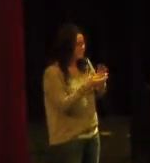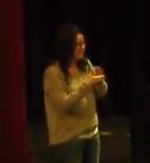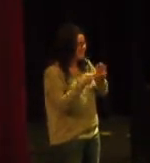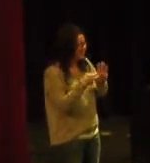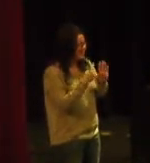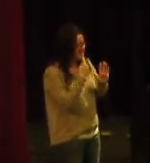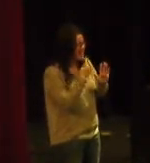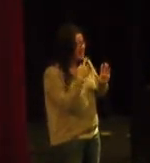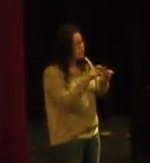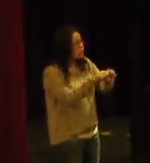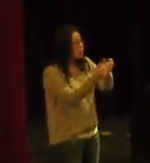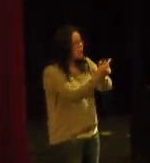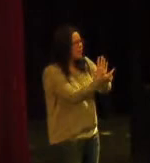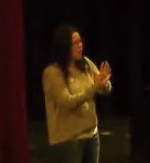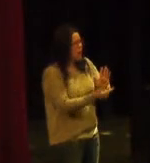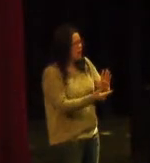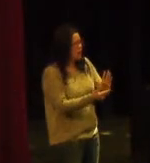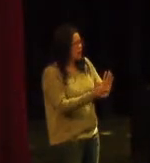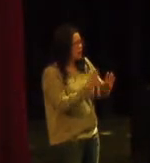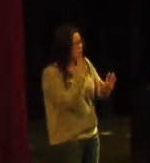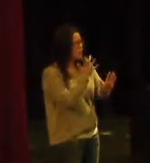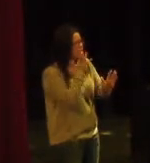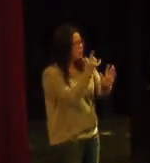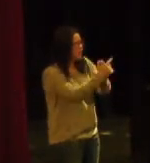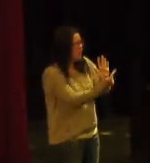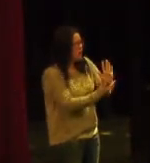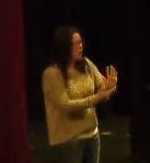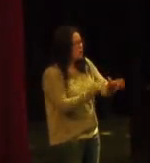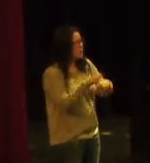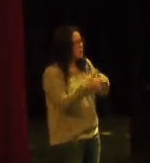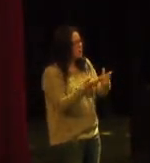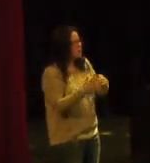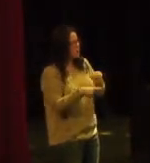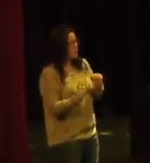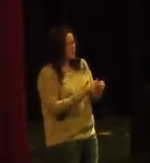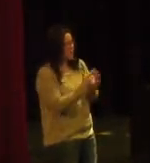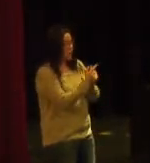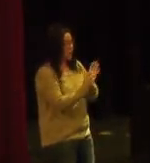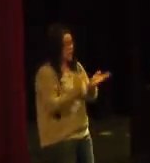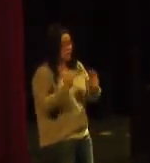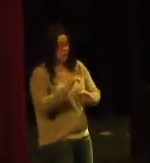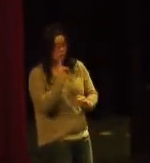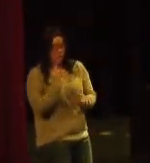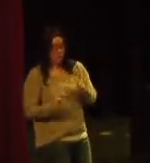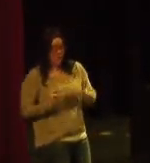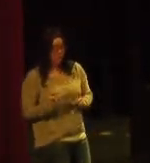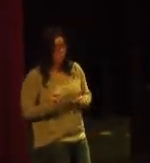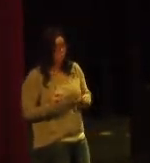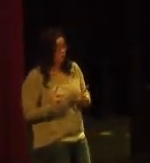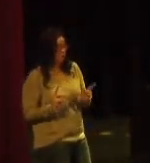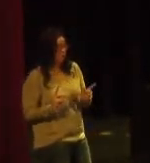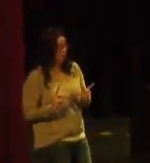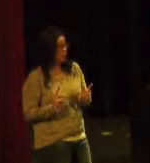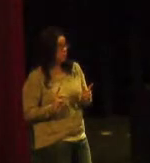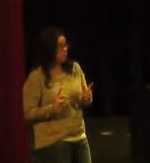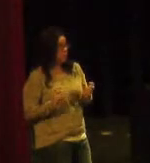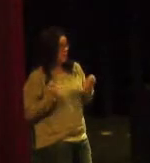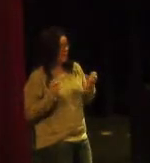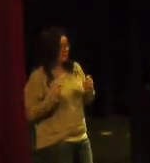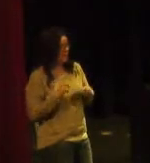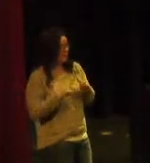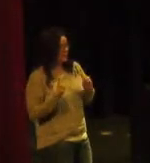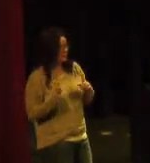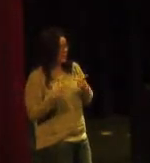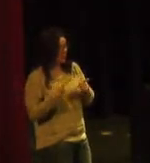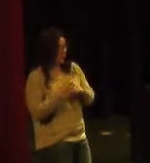law? The whole notion about law versus real people has a whole host of other kinds of